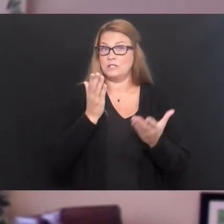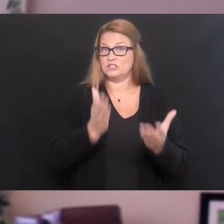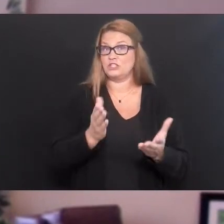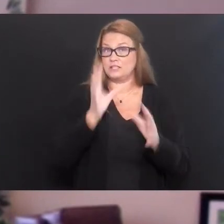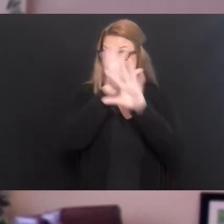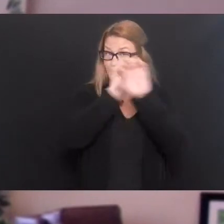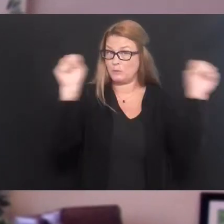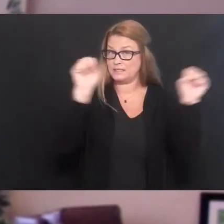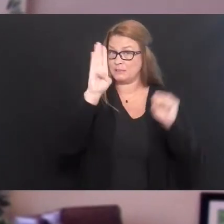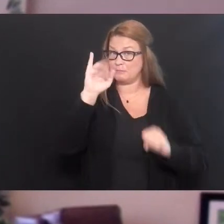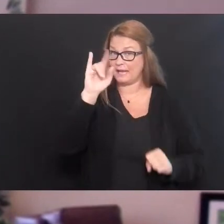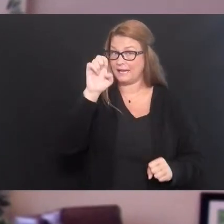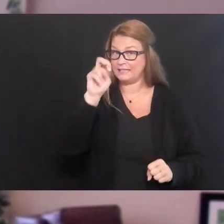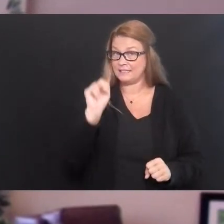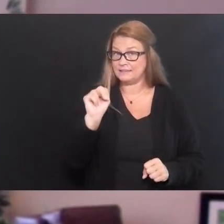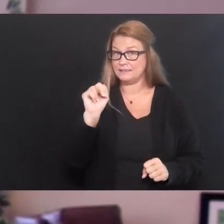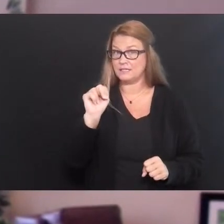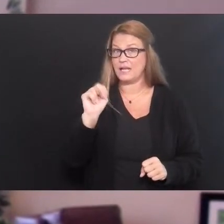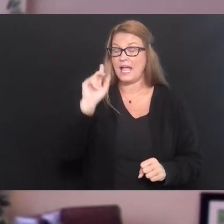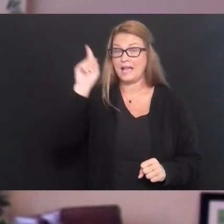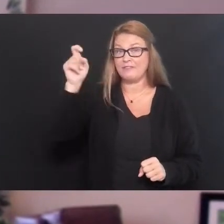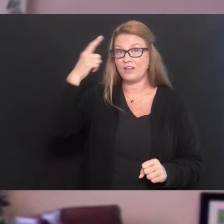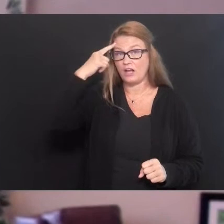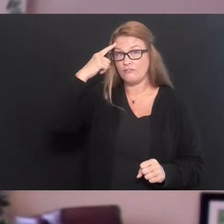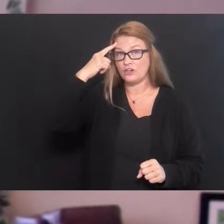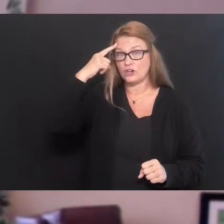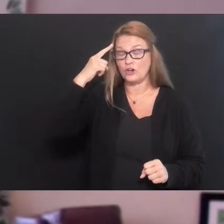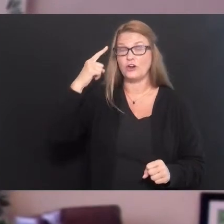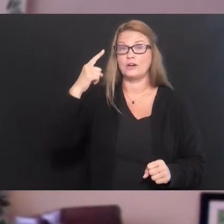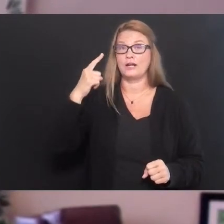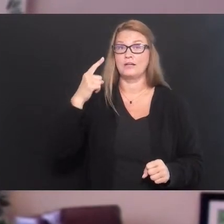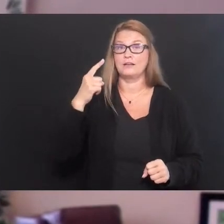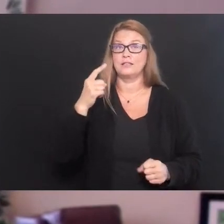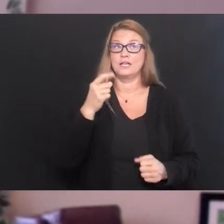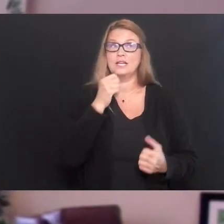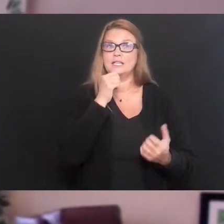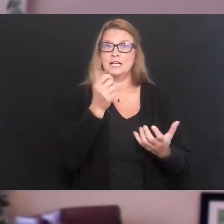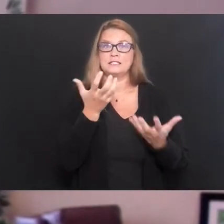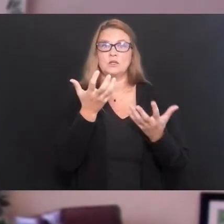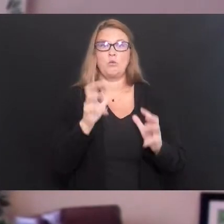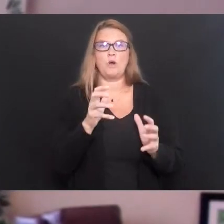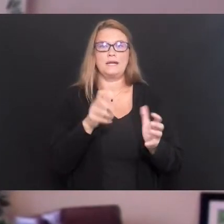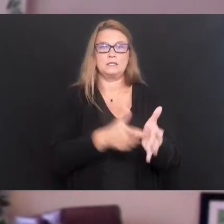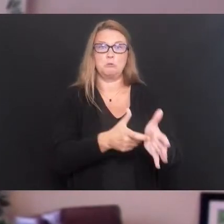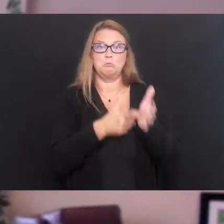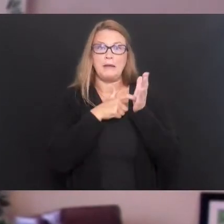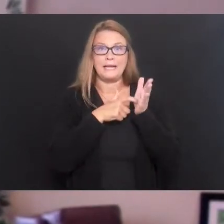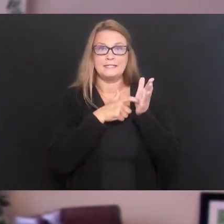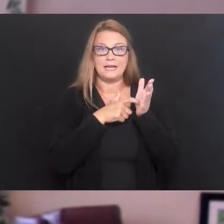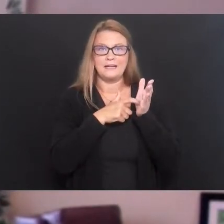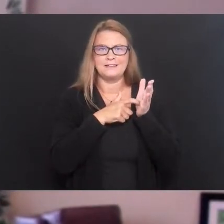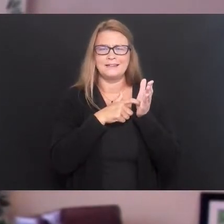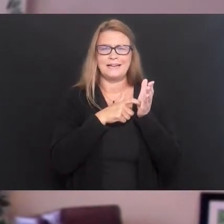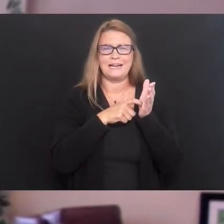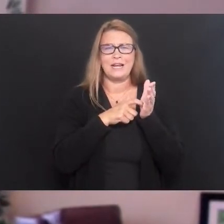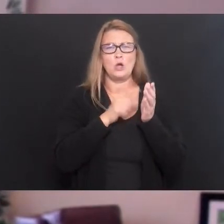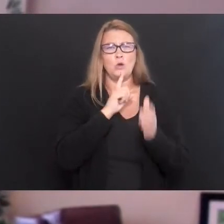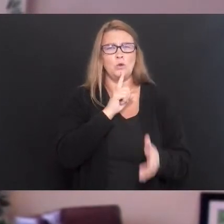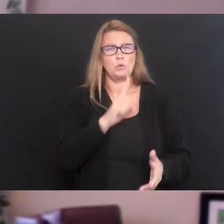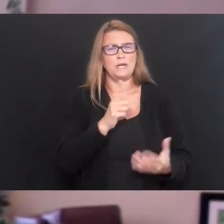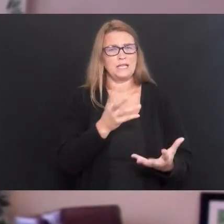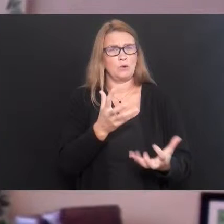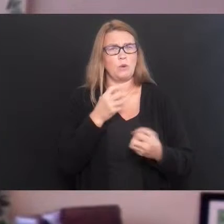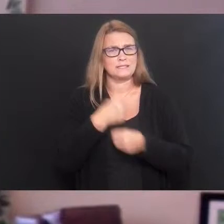Biden. And I know the governor, while not wanting to centrally mandate anything, definitely wants to make sure